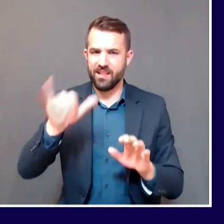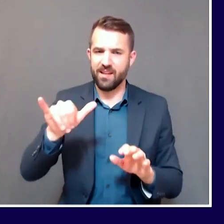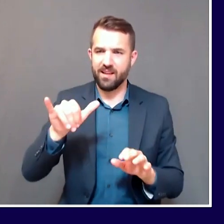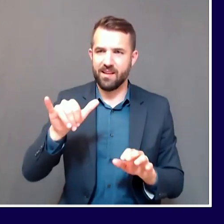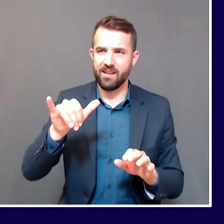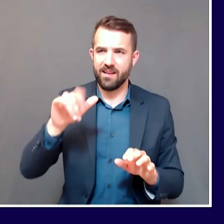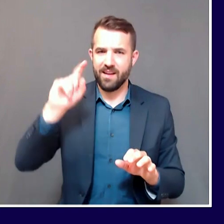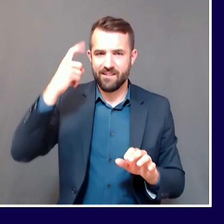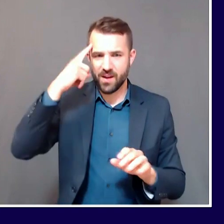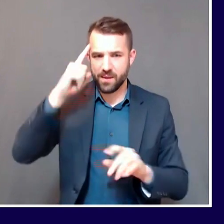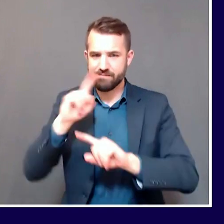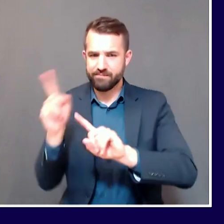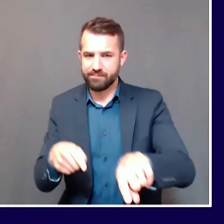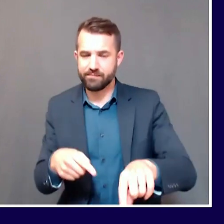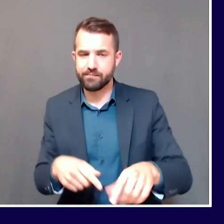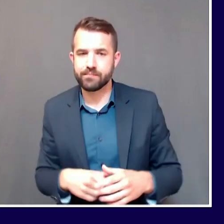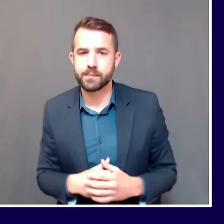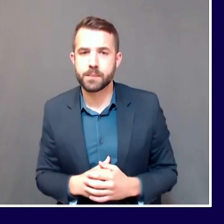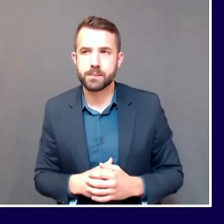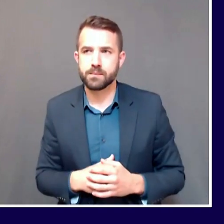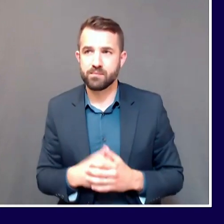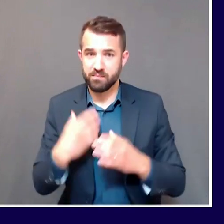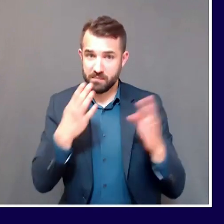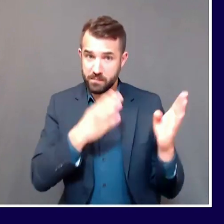limit sizes of crowds, or